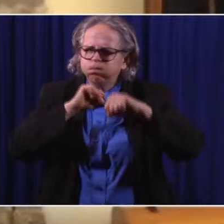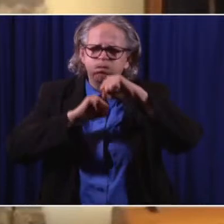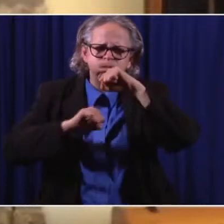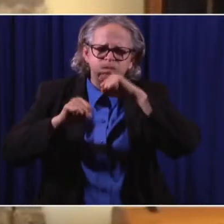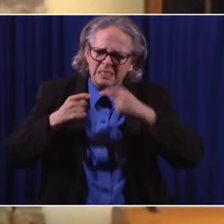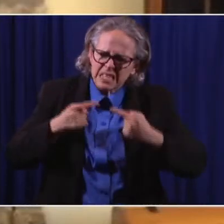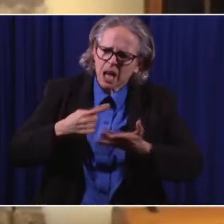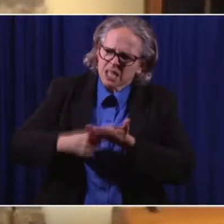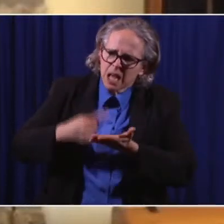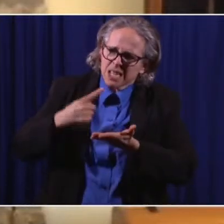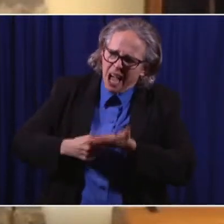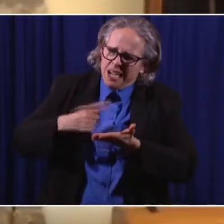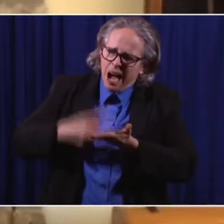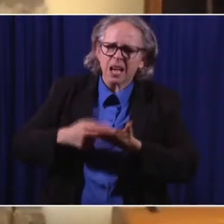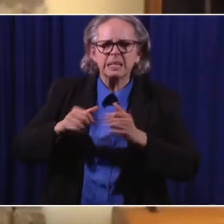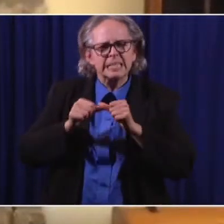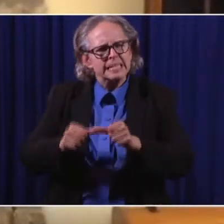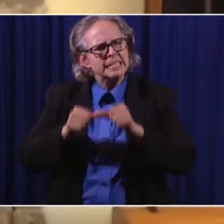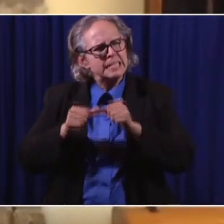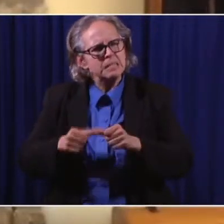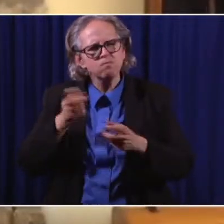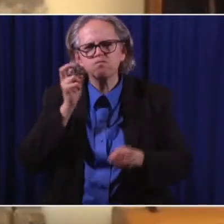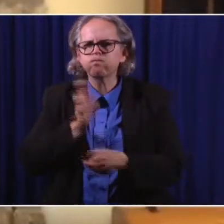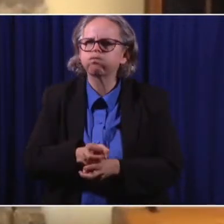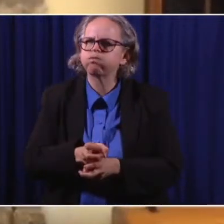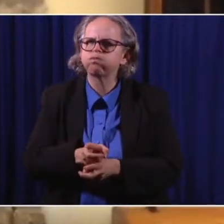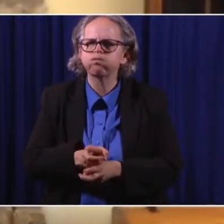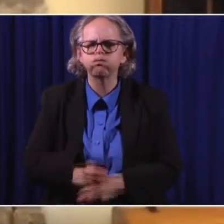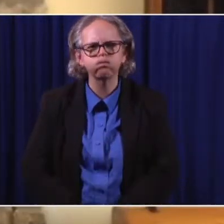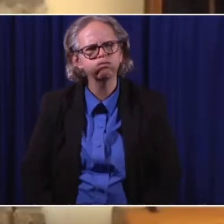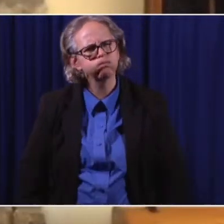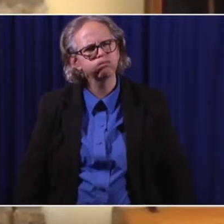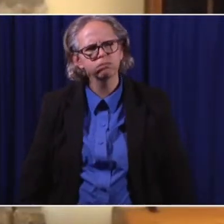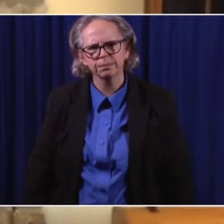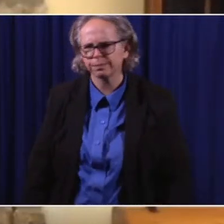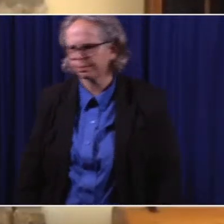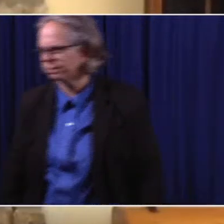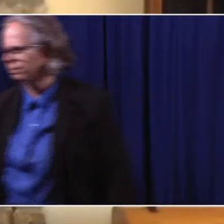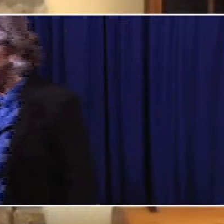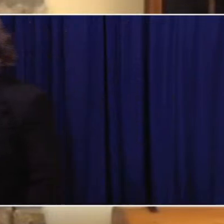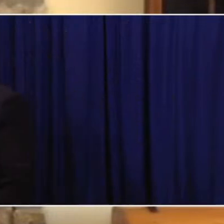Next question is from Jack Windsor at WMFD in Mansfield. Hey, Jack.